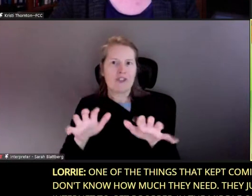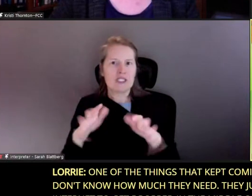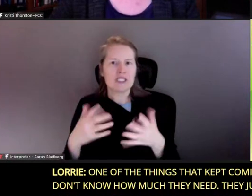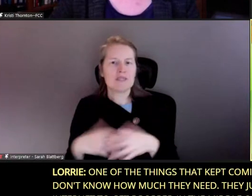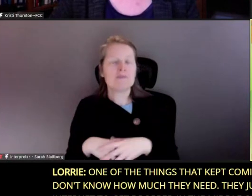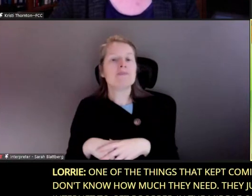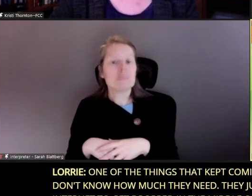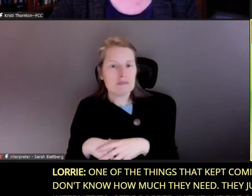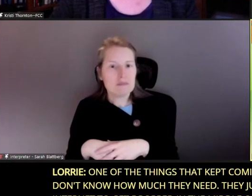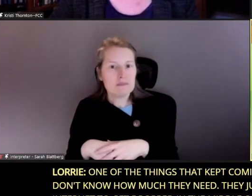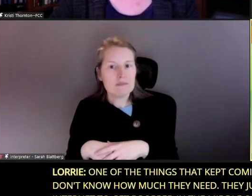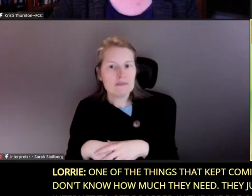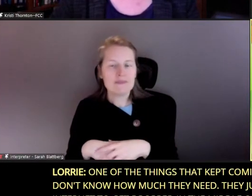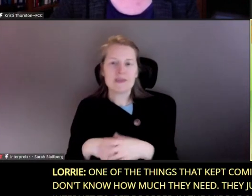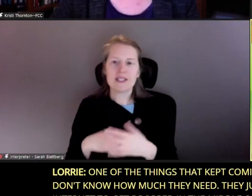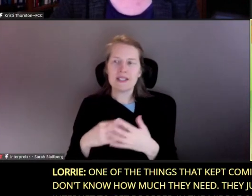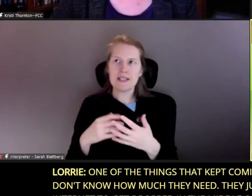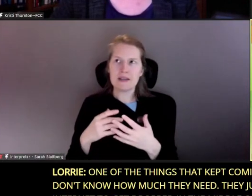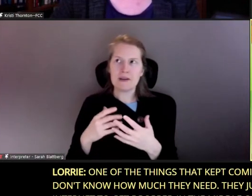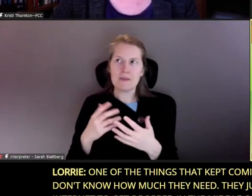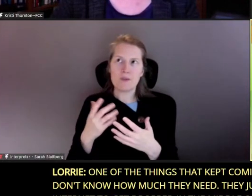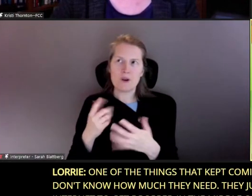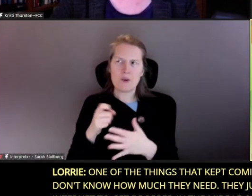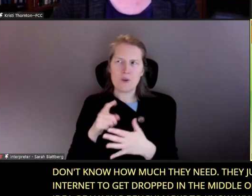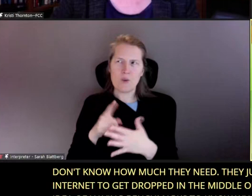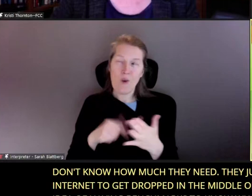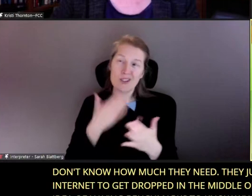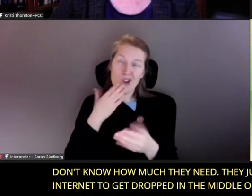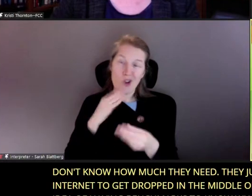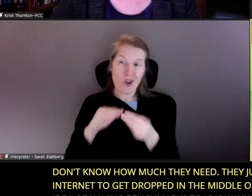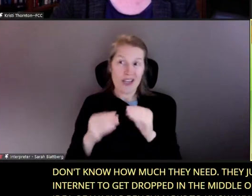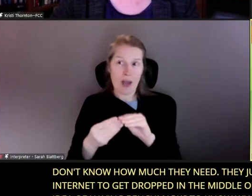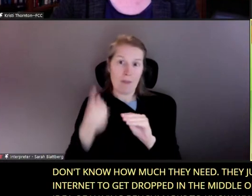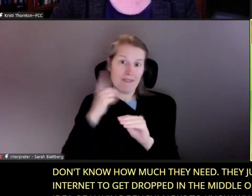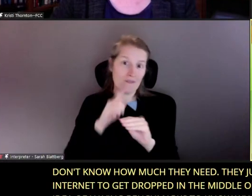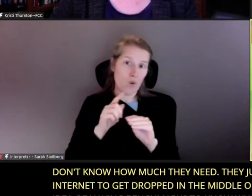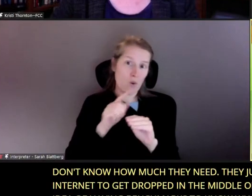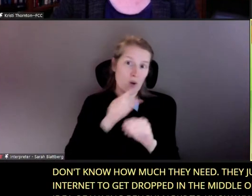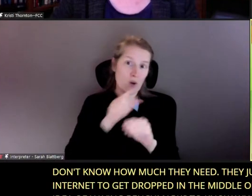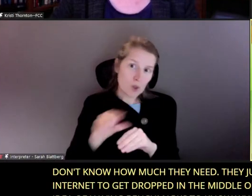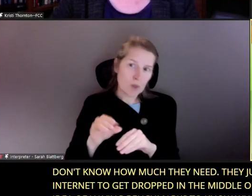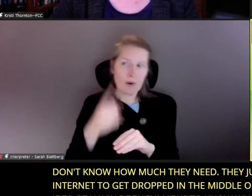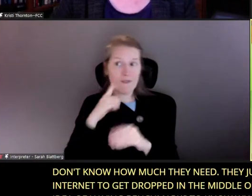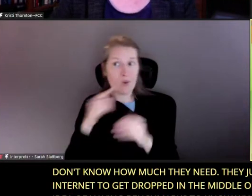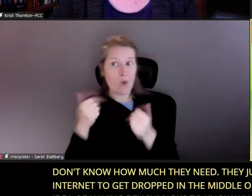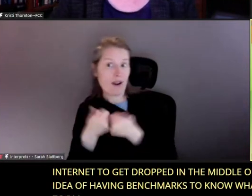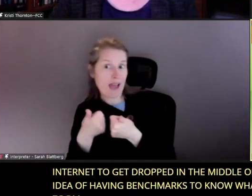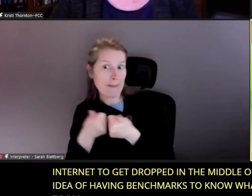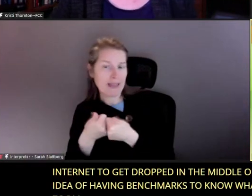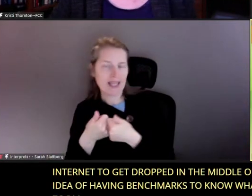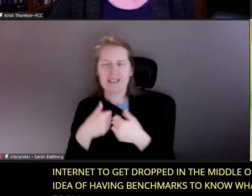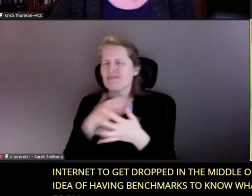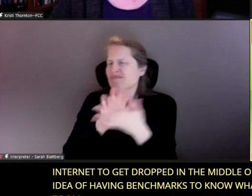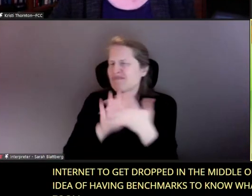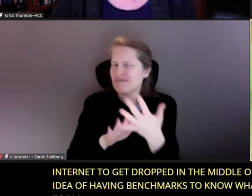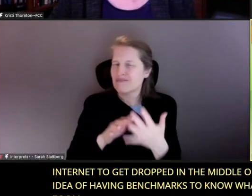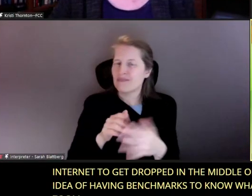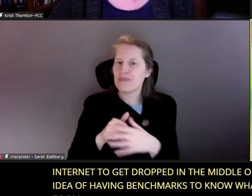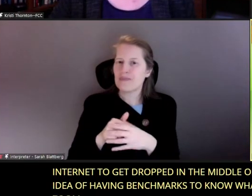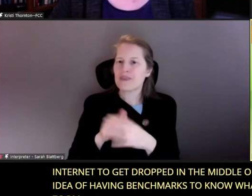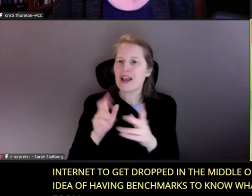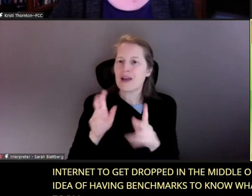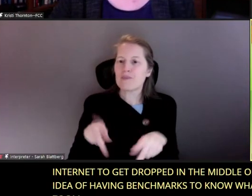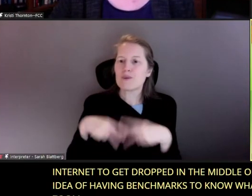is a good number to have in order to do Zoom or to do games or to do whatever. But also, I think the